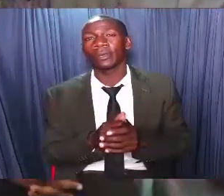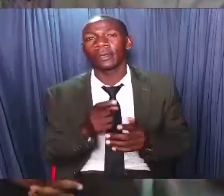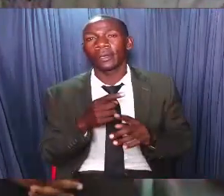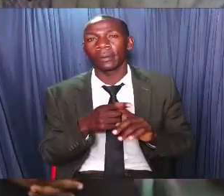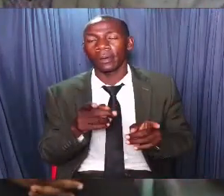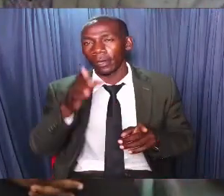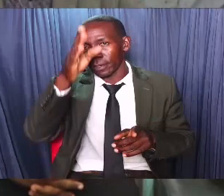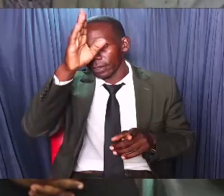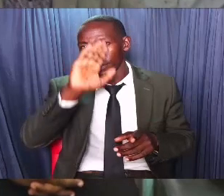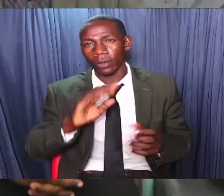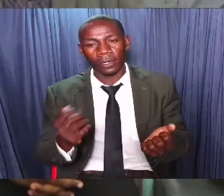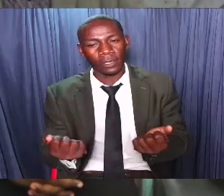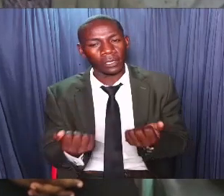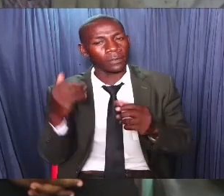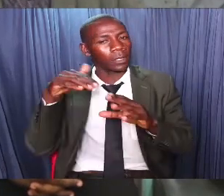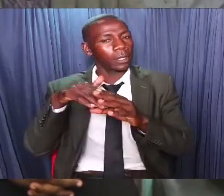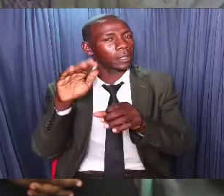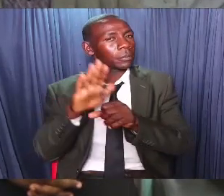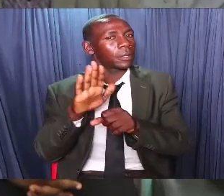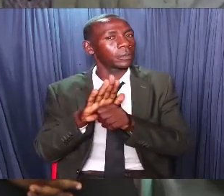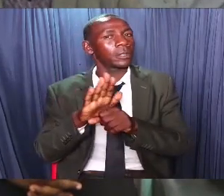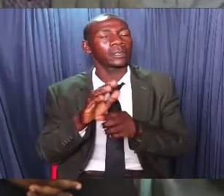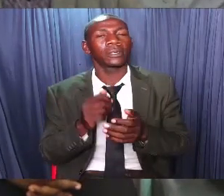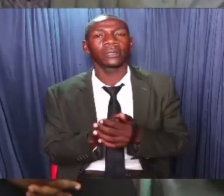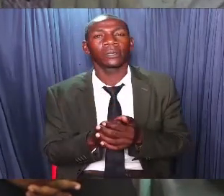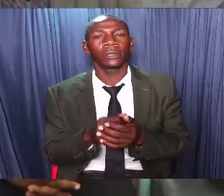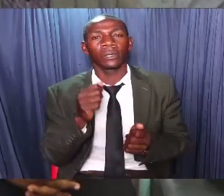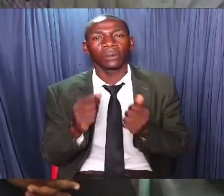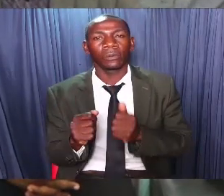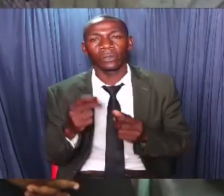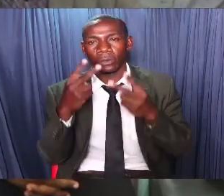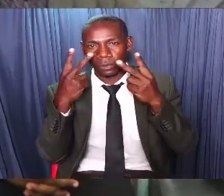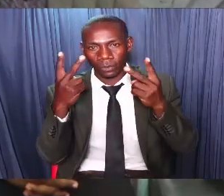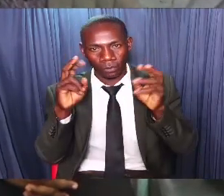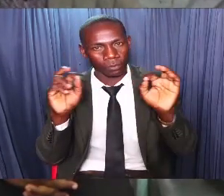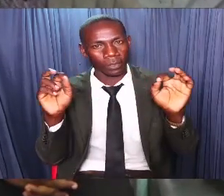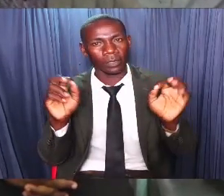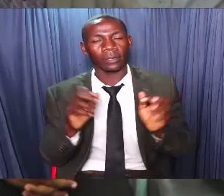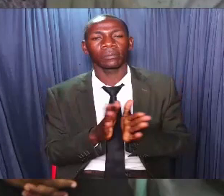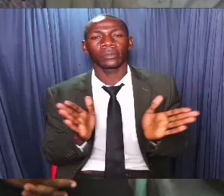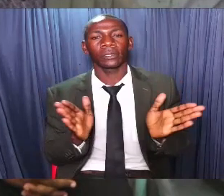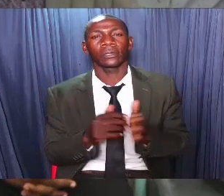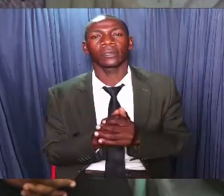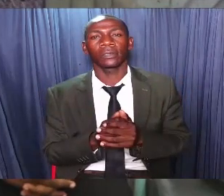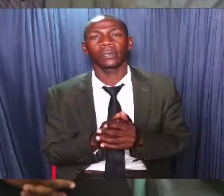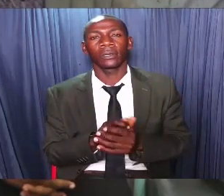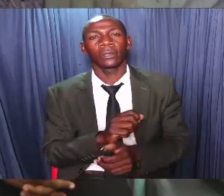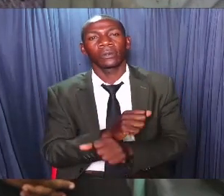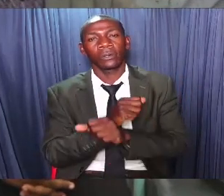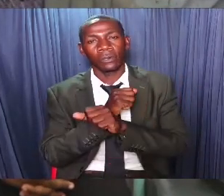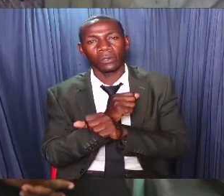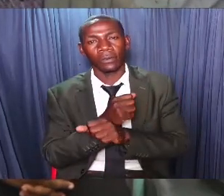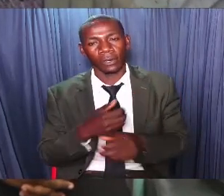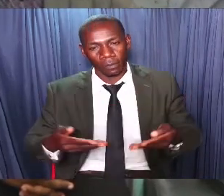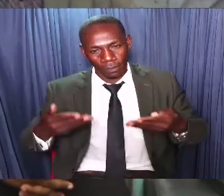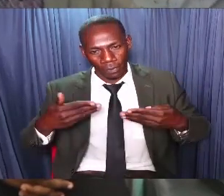Mungu ametuokoa na mengi tu. But God has saved us from a lot. Ambao sisi hatukuyaona. That we didn't see openly. Ndio maana tumelindwa, tumeletwa. That